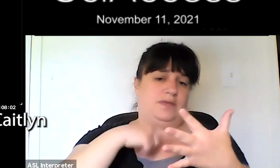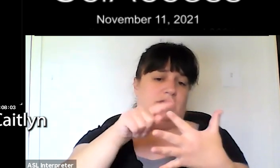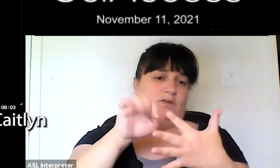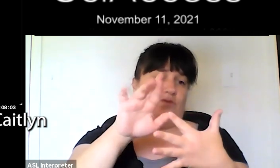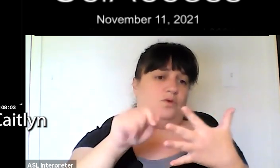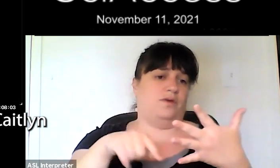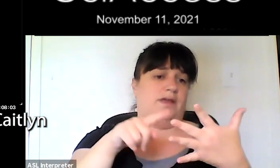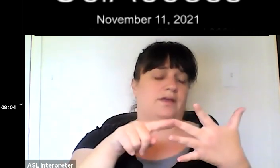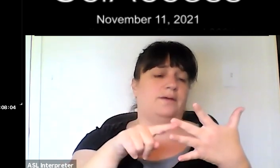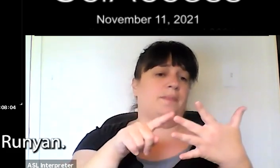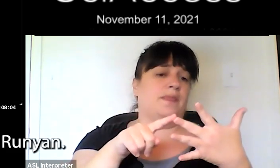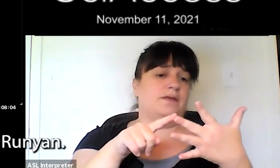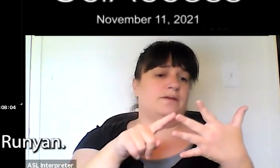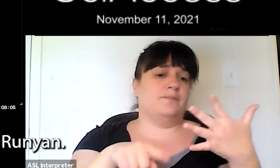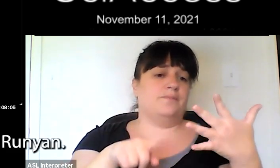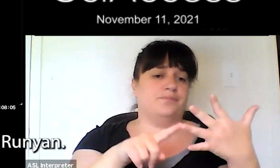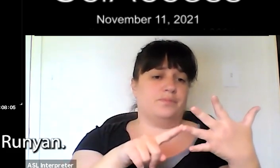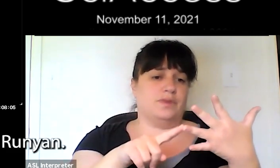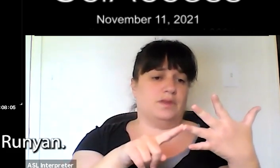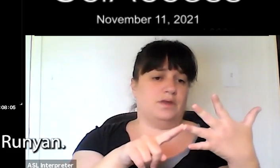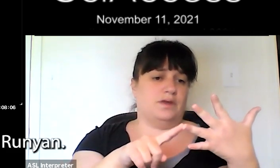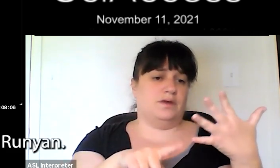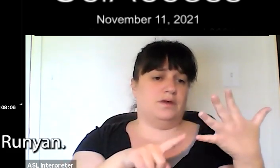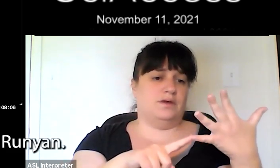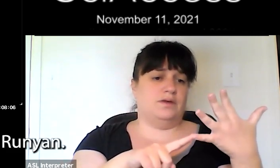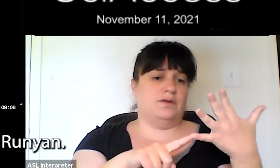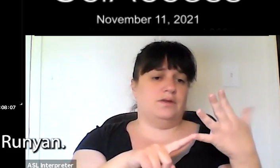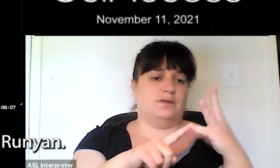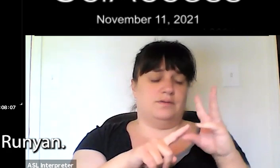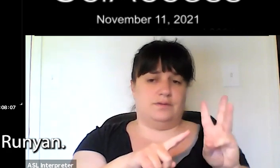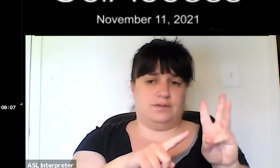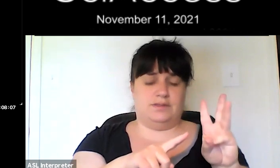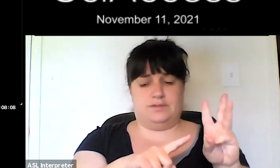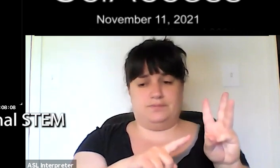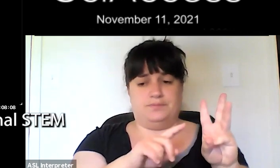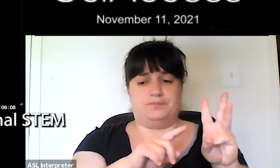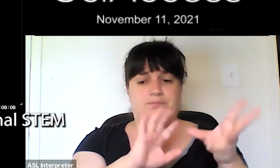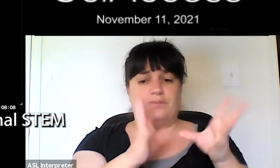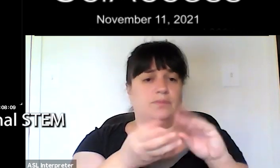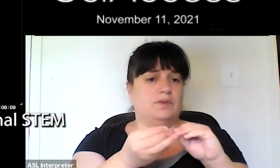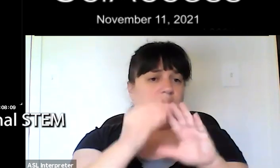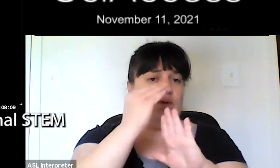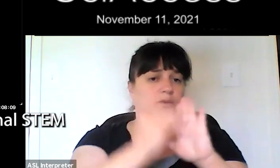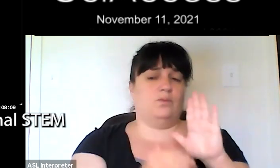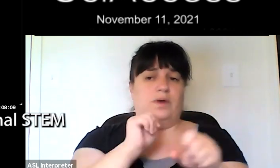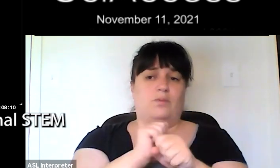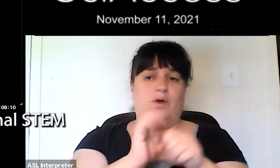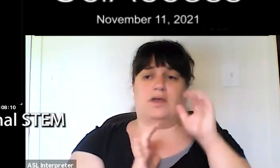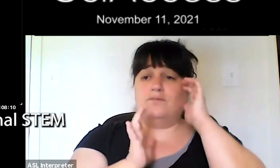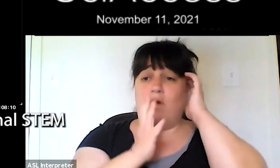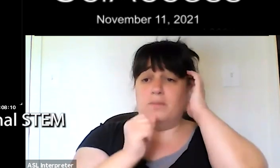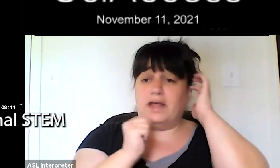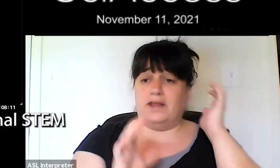McIntosh, Caitlin Milera, Marissa Sad, Joby Cook, and Cass Runyon. All of us work in formal and